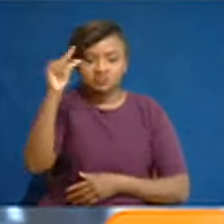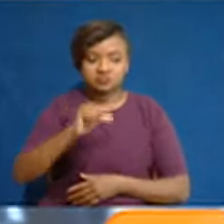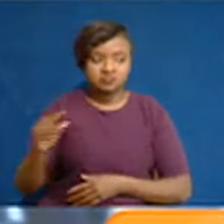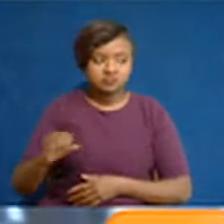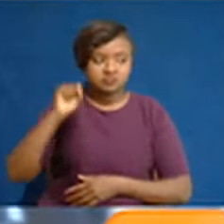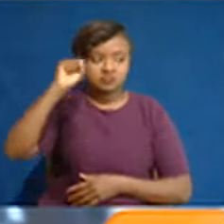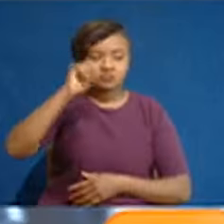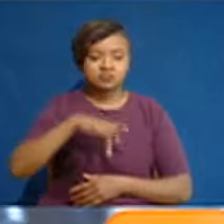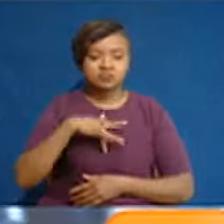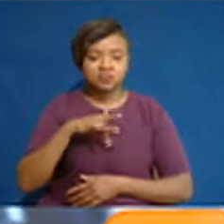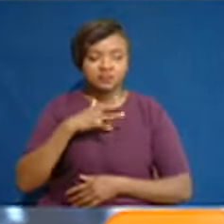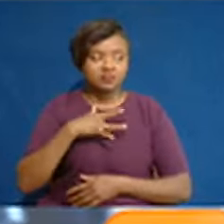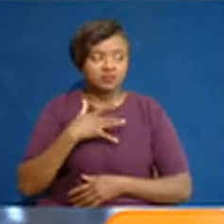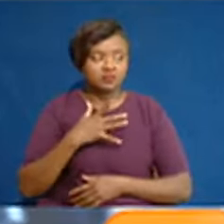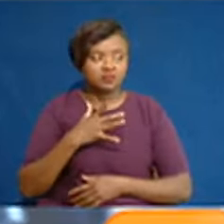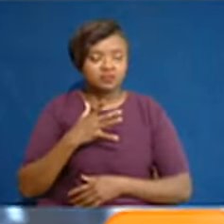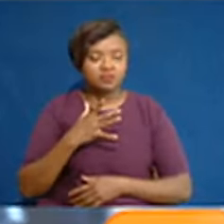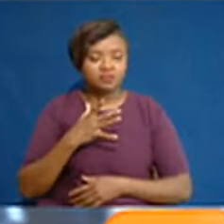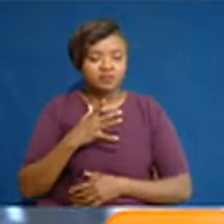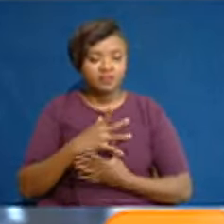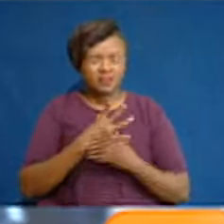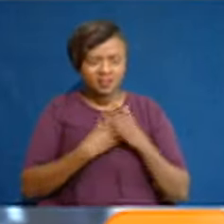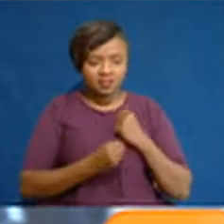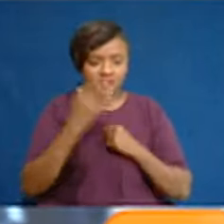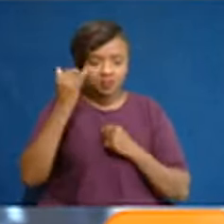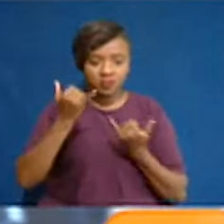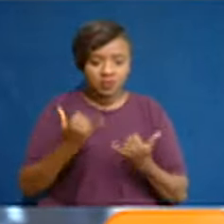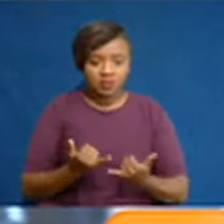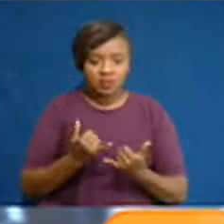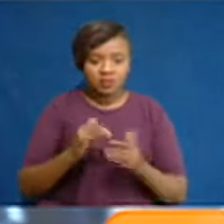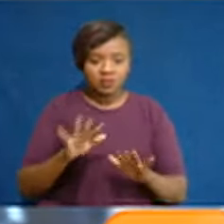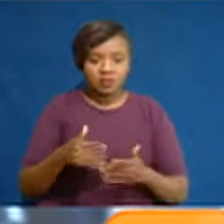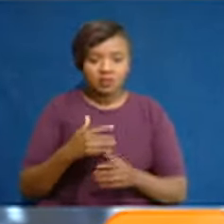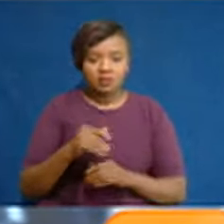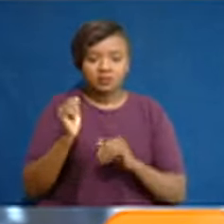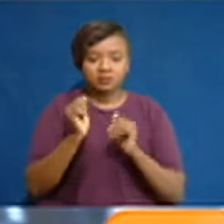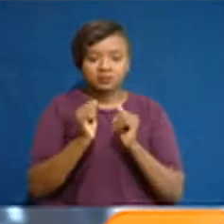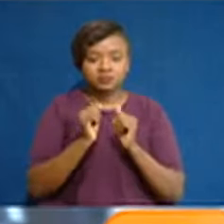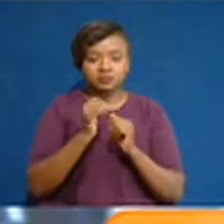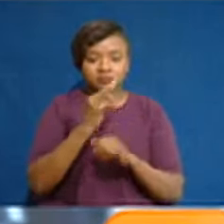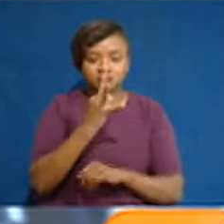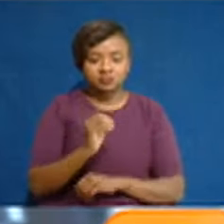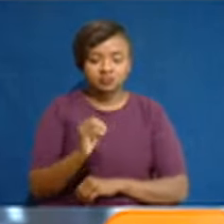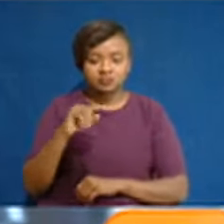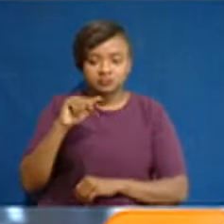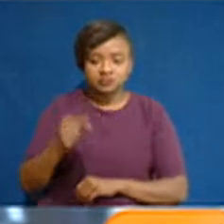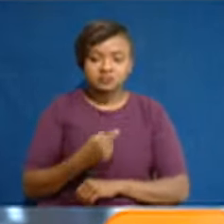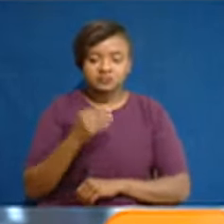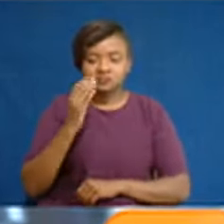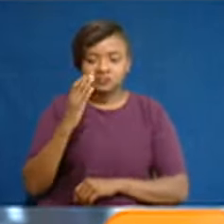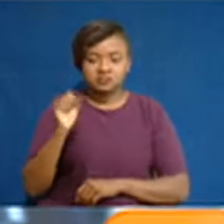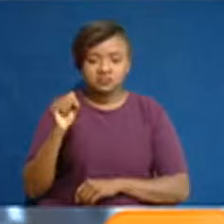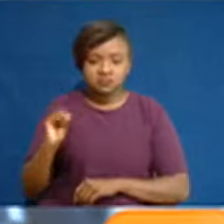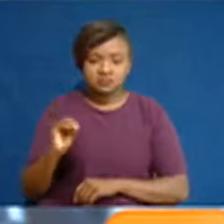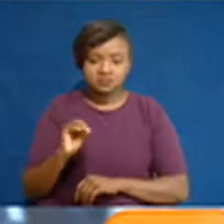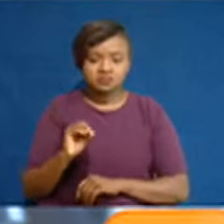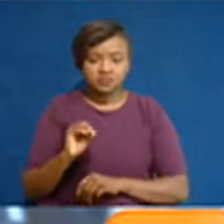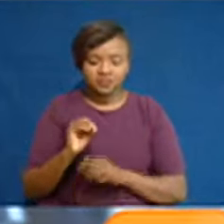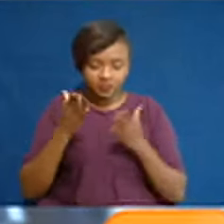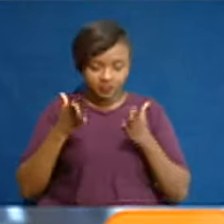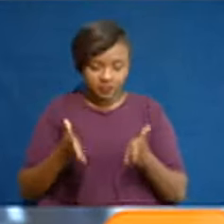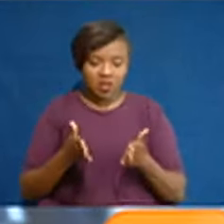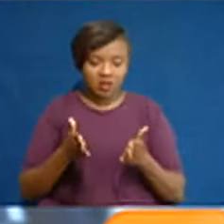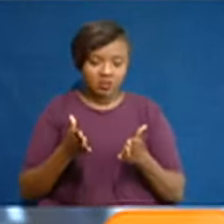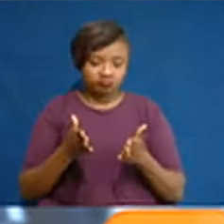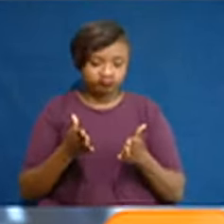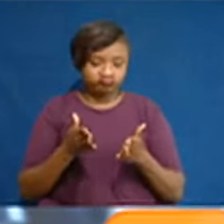that somehow, 8,000 non-governmental organizations and probably 30,000 civil society organizations are at the center